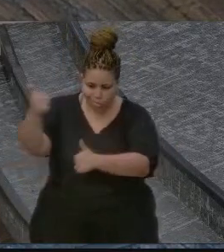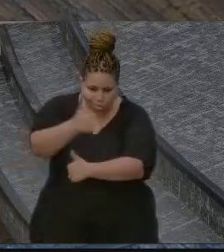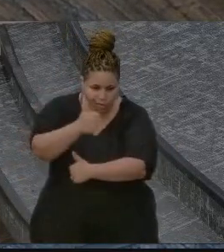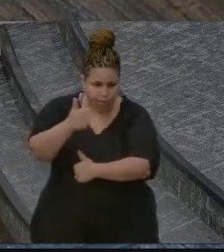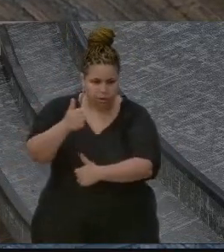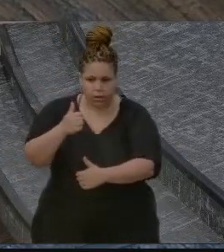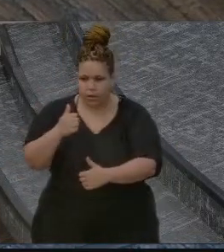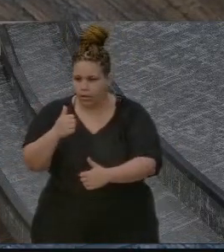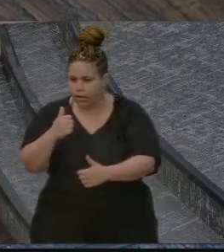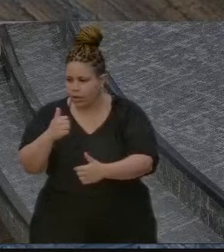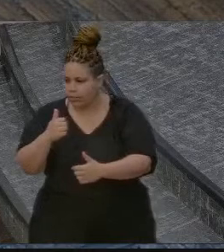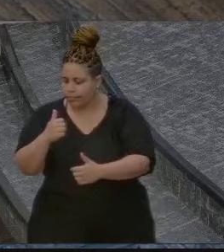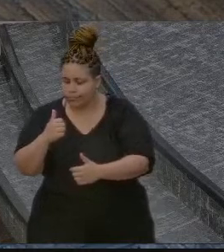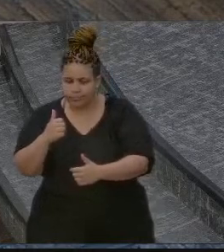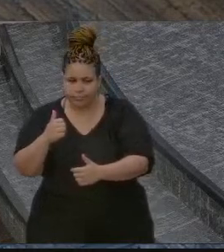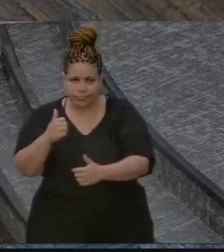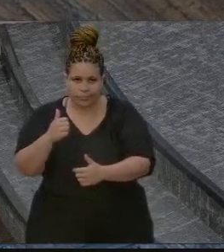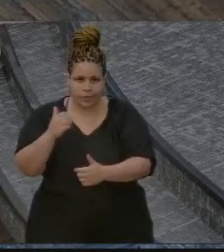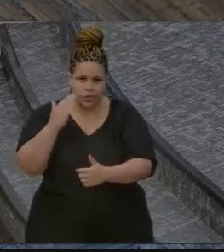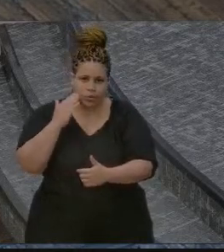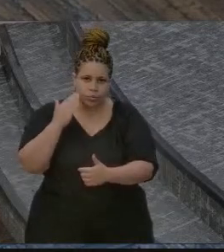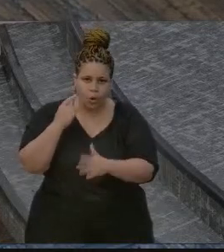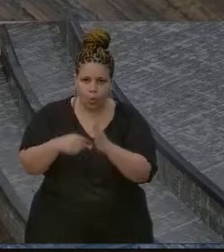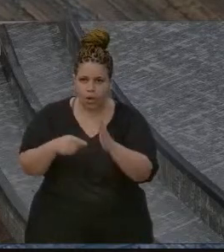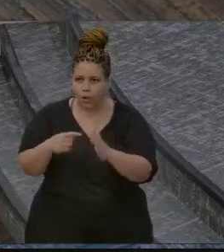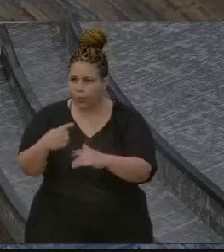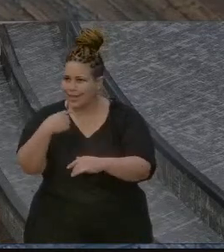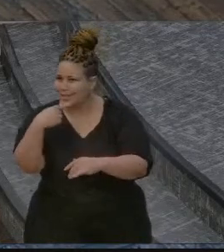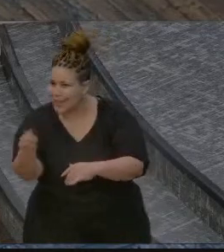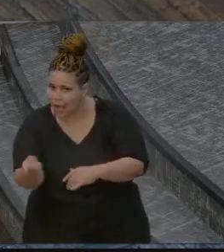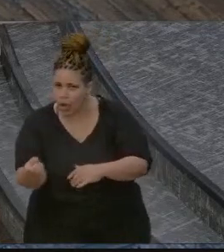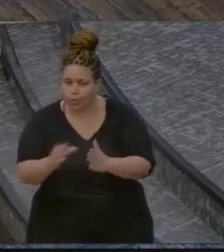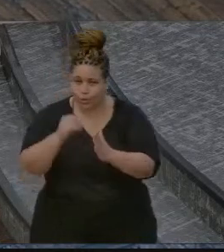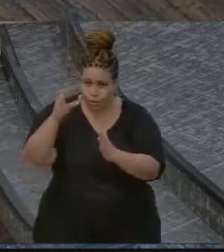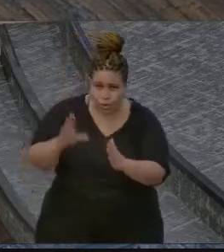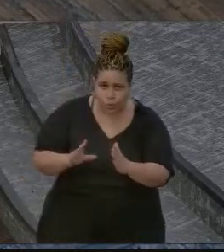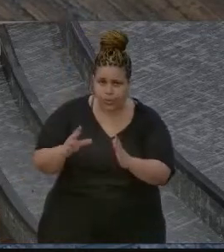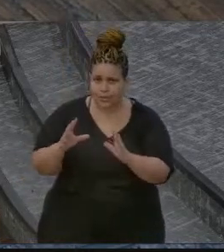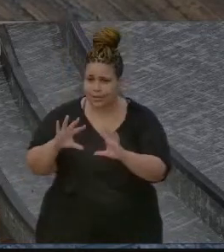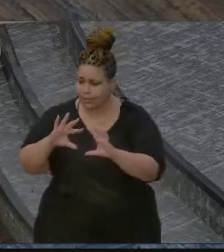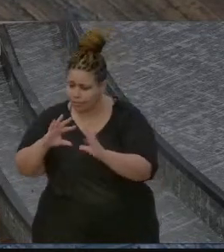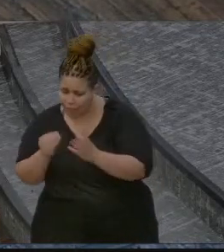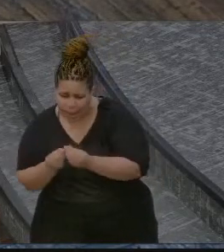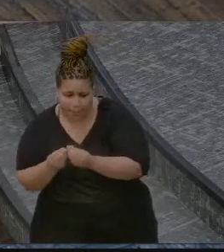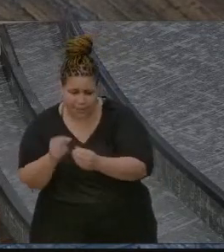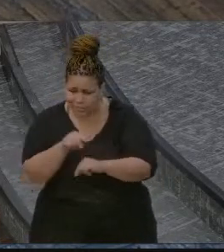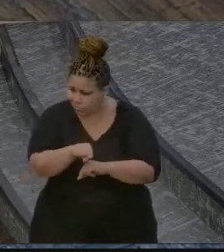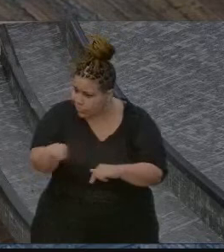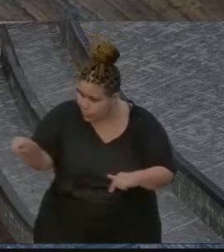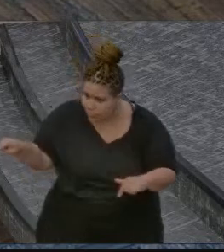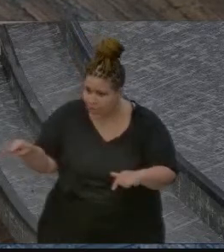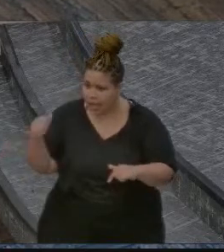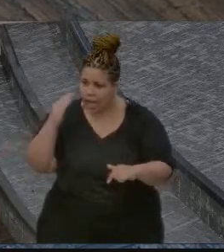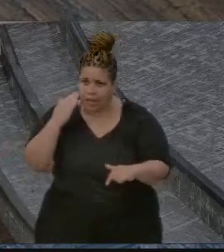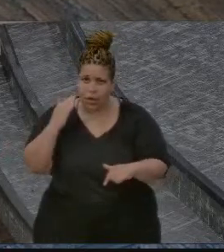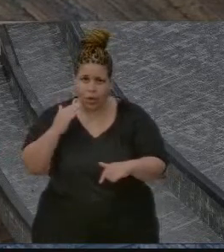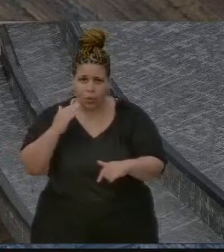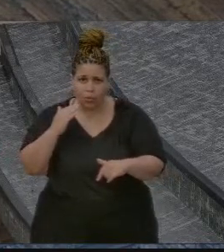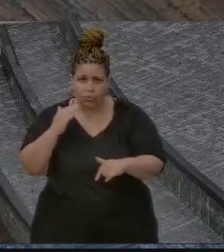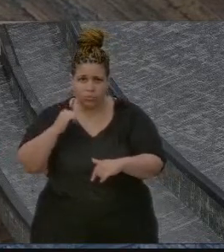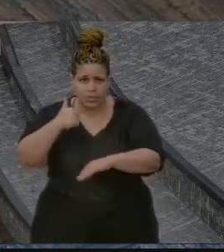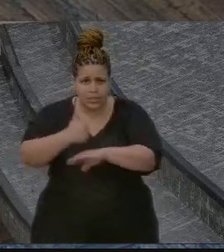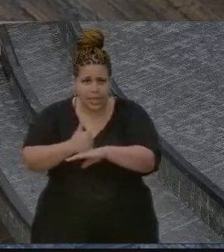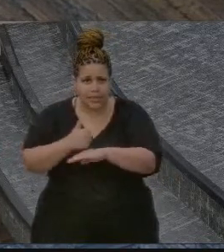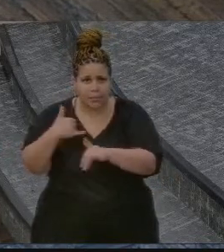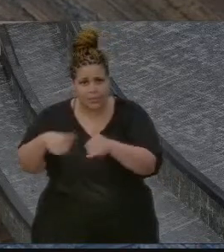about what will be told to the students, to the families. Is there, I know we are still developing a communications plan, but will Yes.